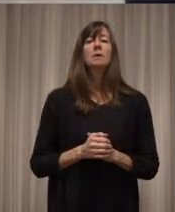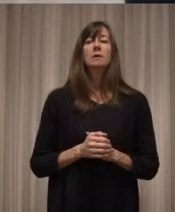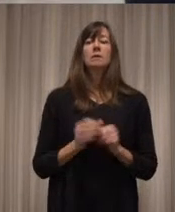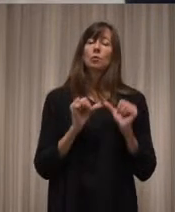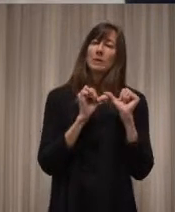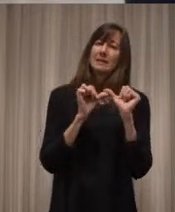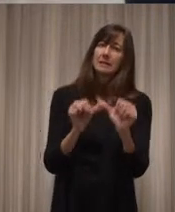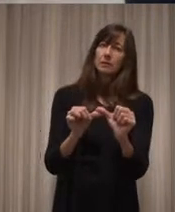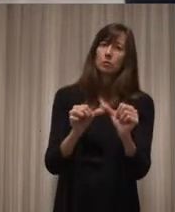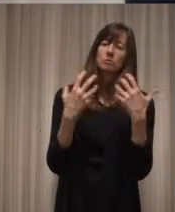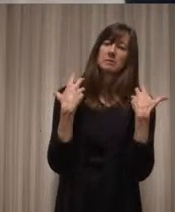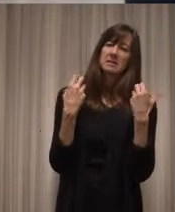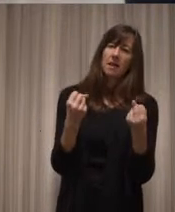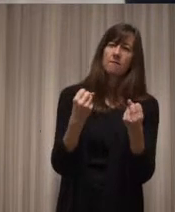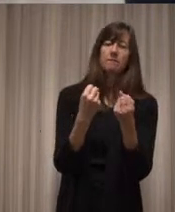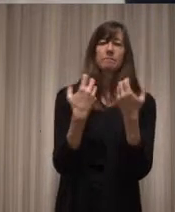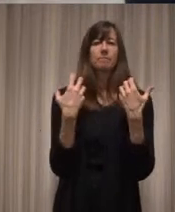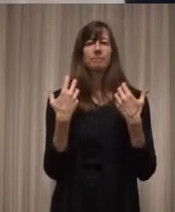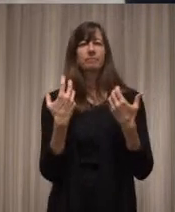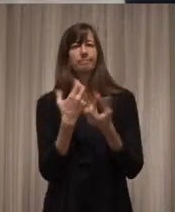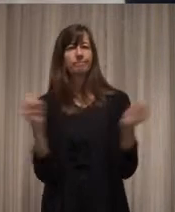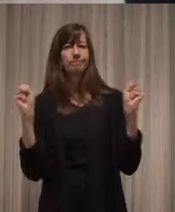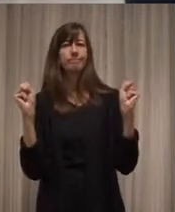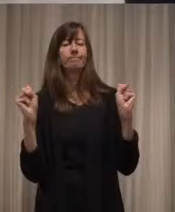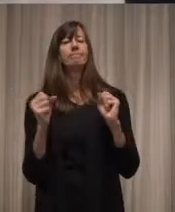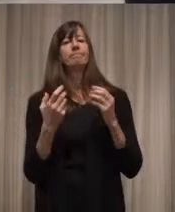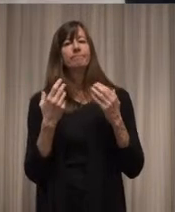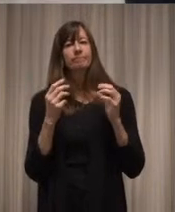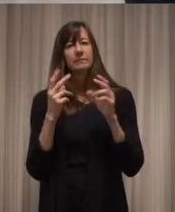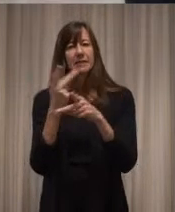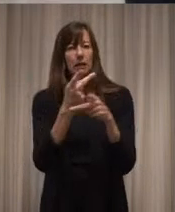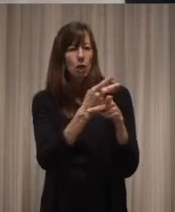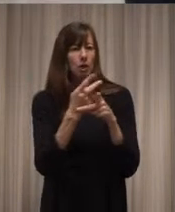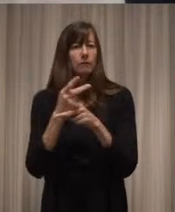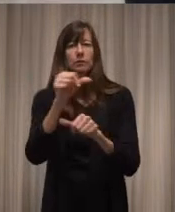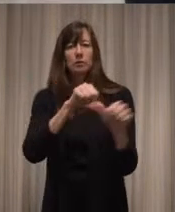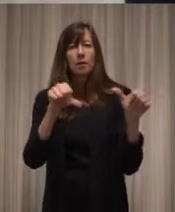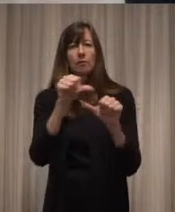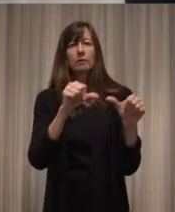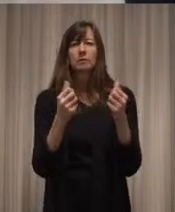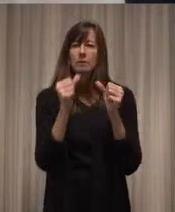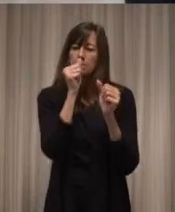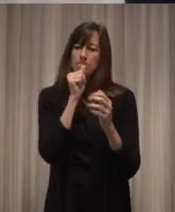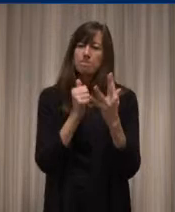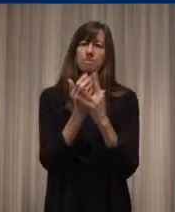and healthy, and let's take care of each other and be resilient, and we will get through this.